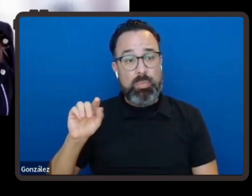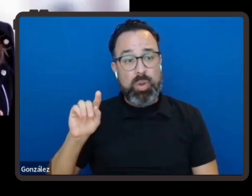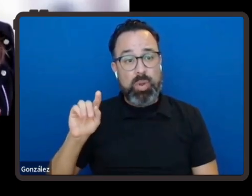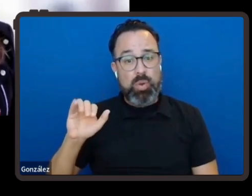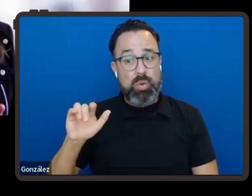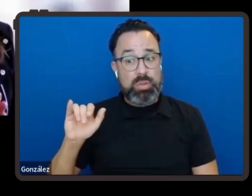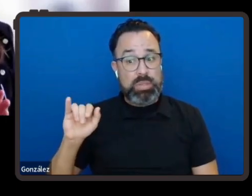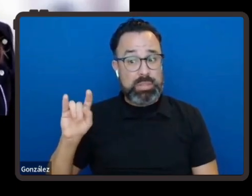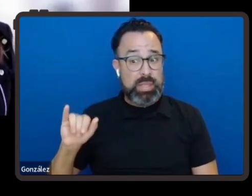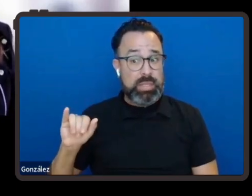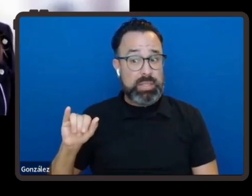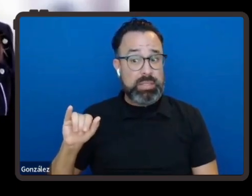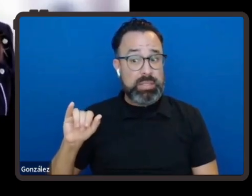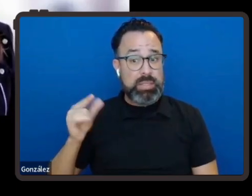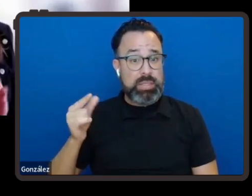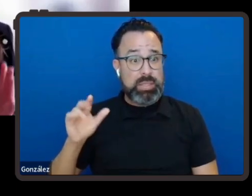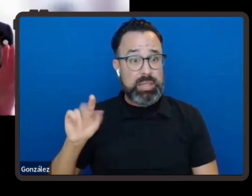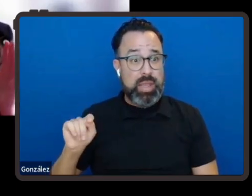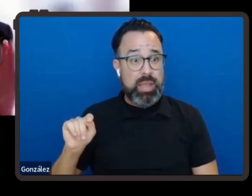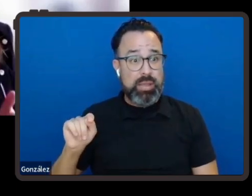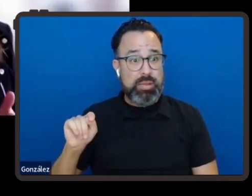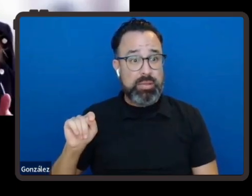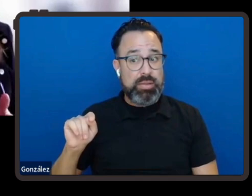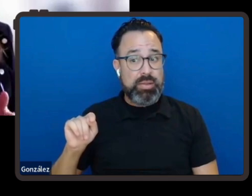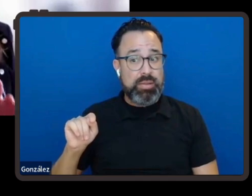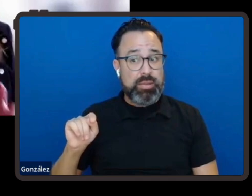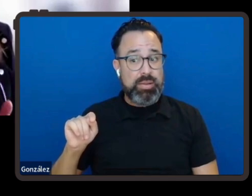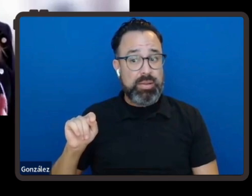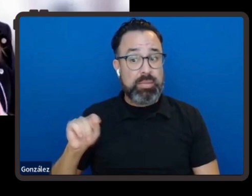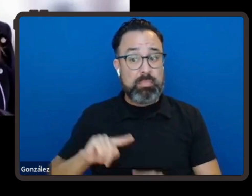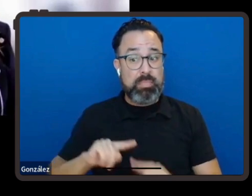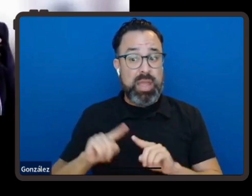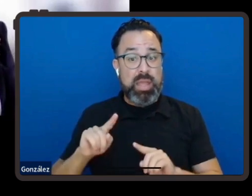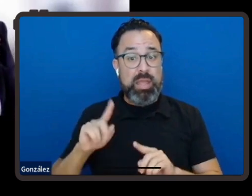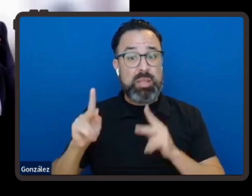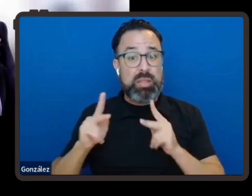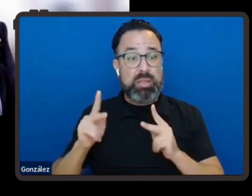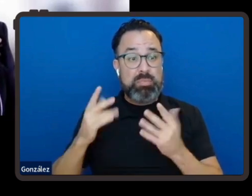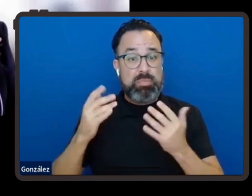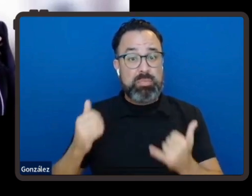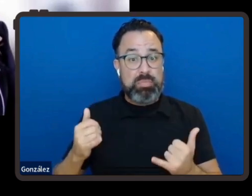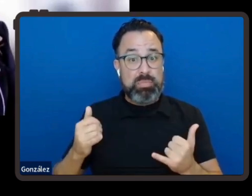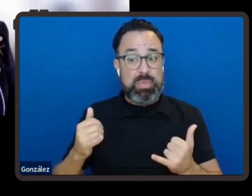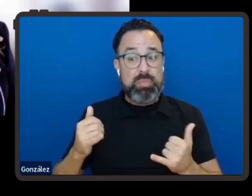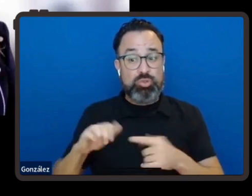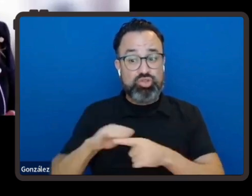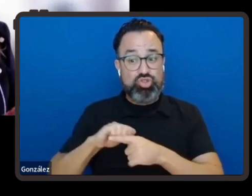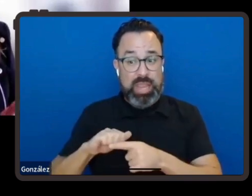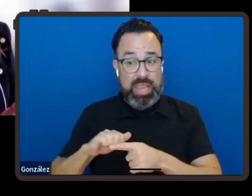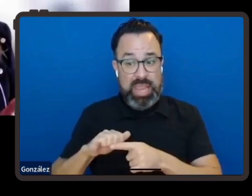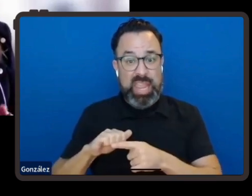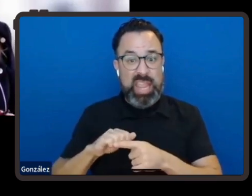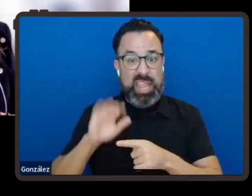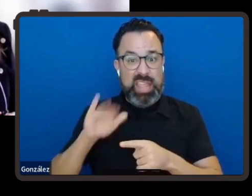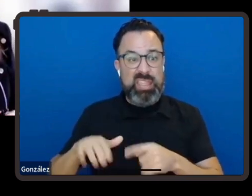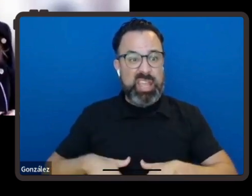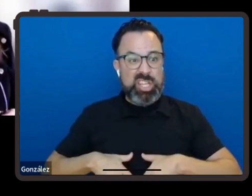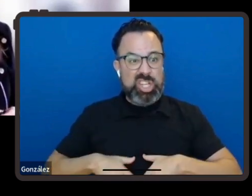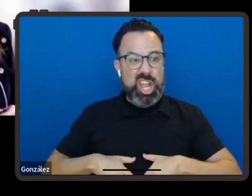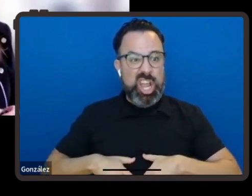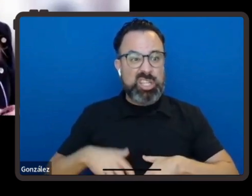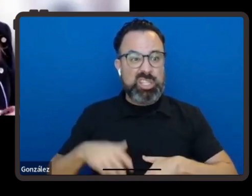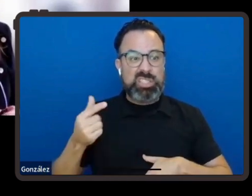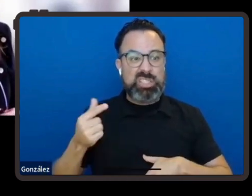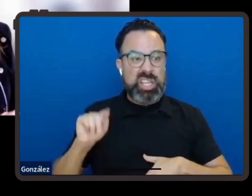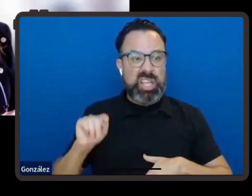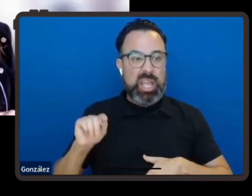ago, but there is people now that are trained in gut motility. It's very interesting. Many hospitals